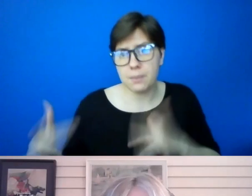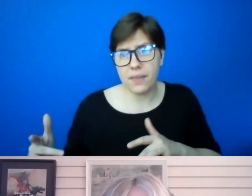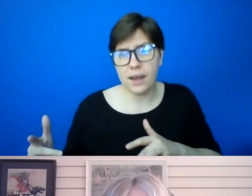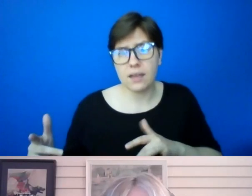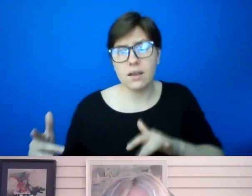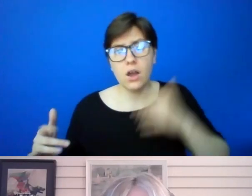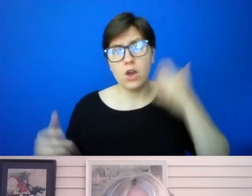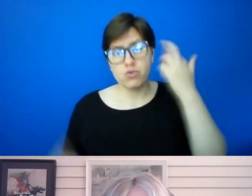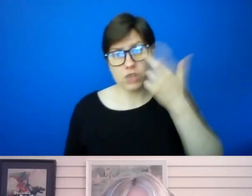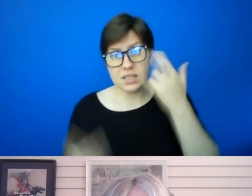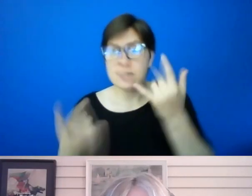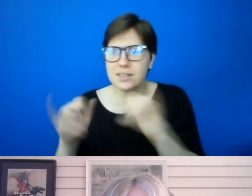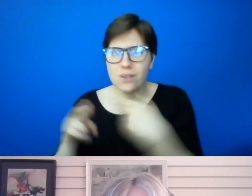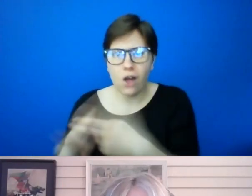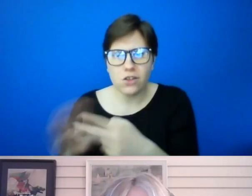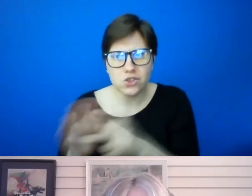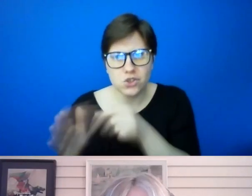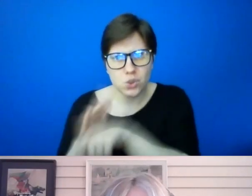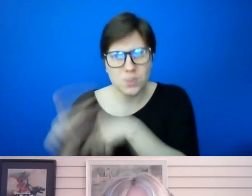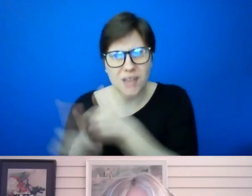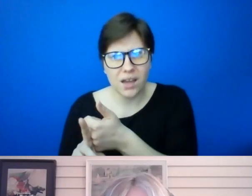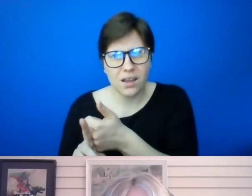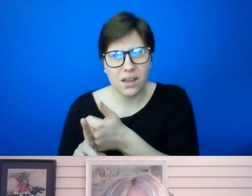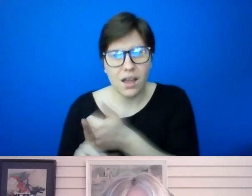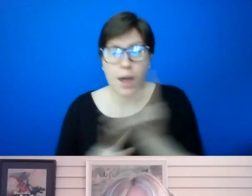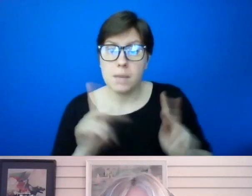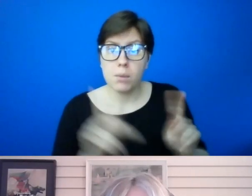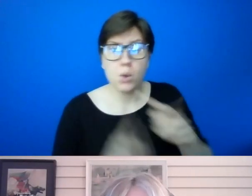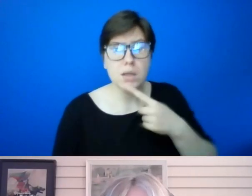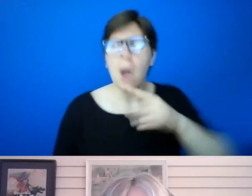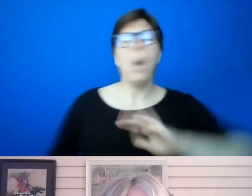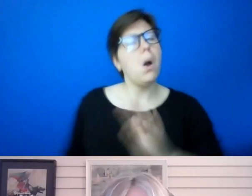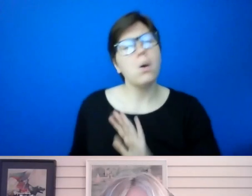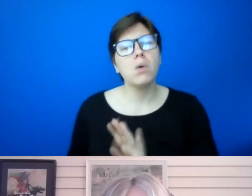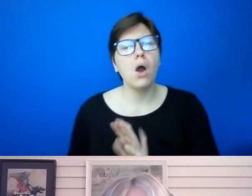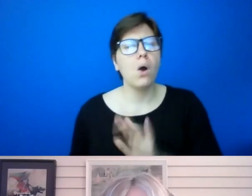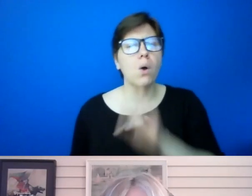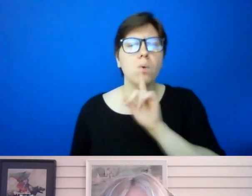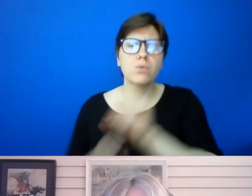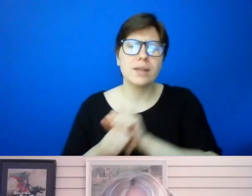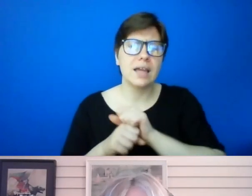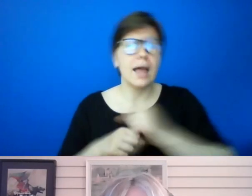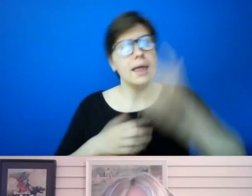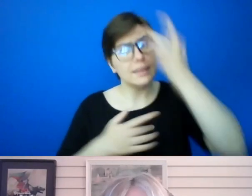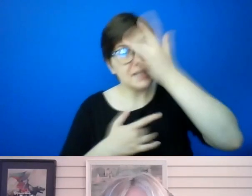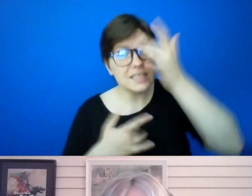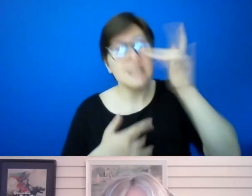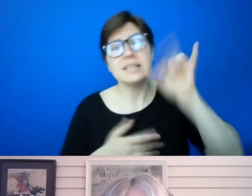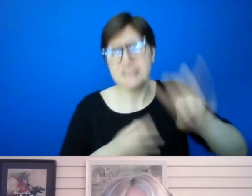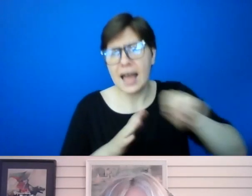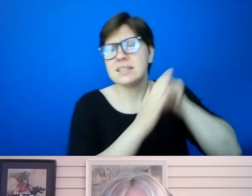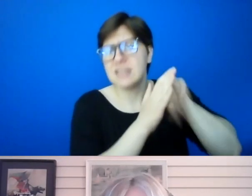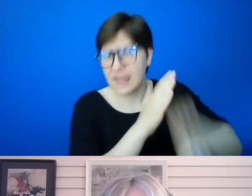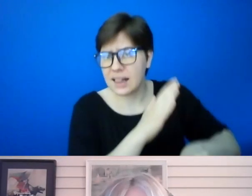suicide. And proponents who say, oh no, it's actually the disease that's killing me, you